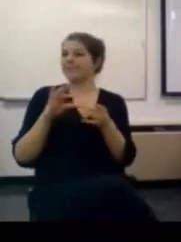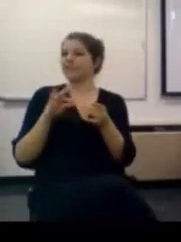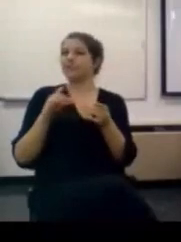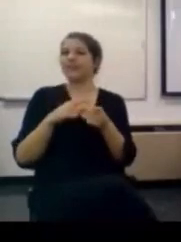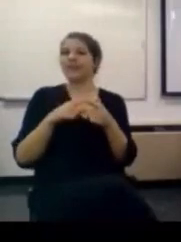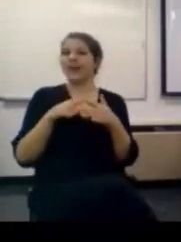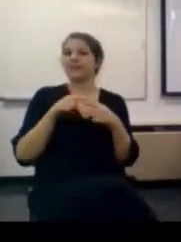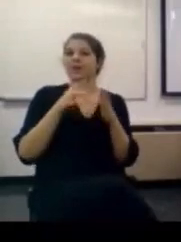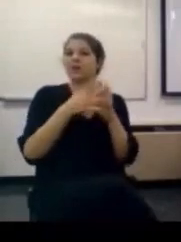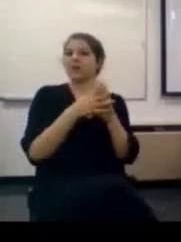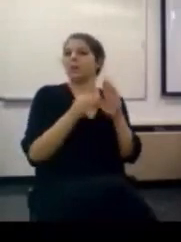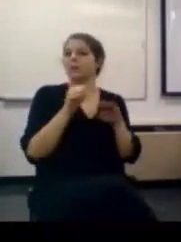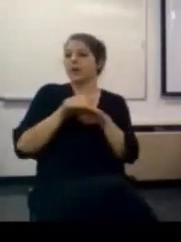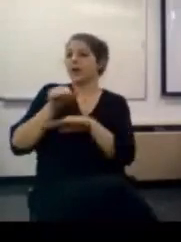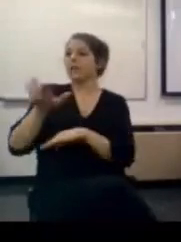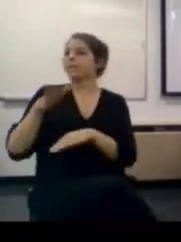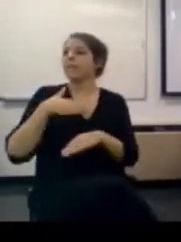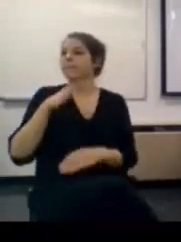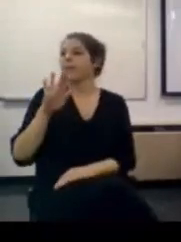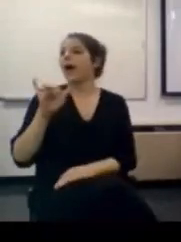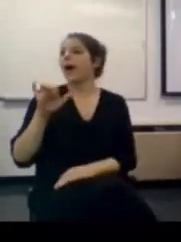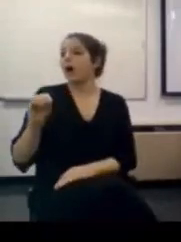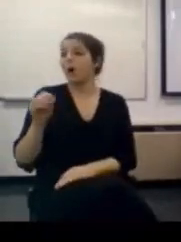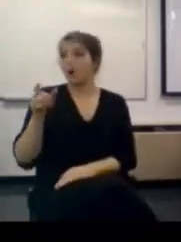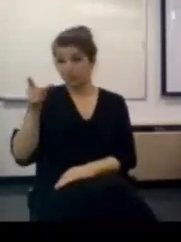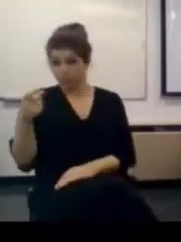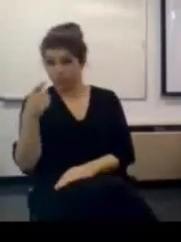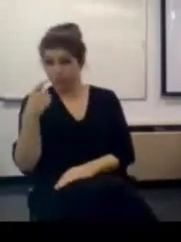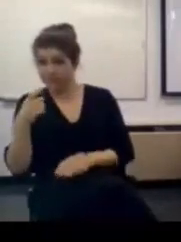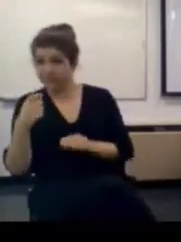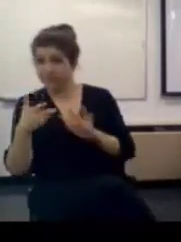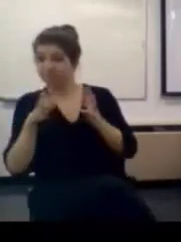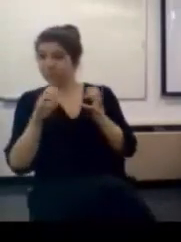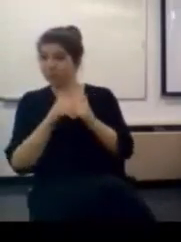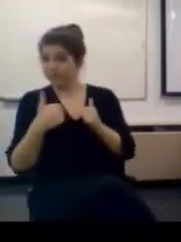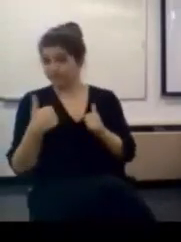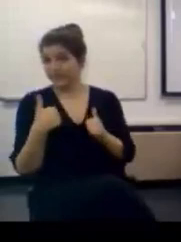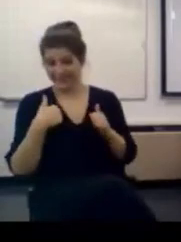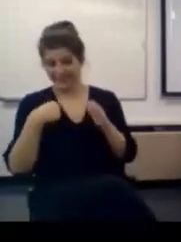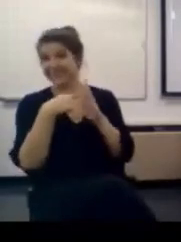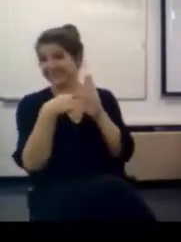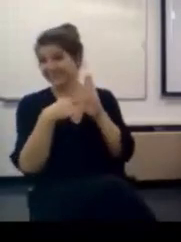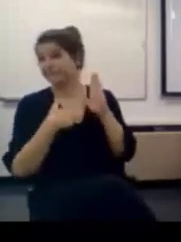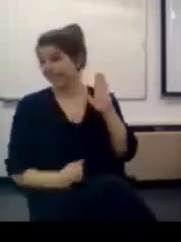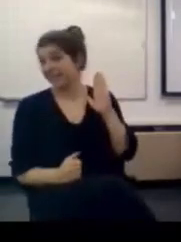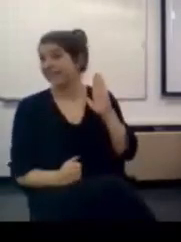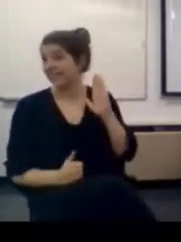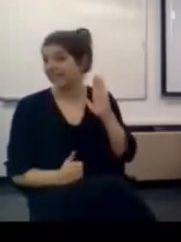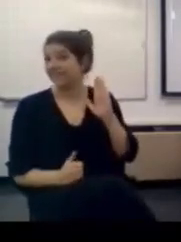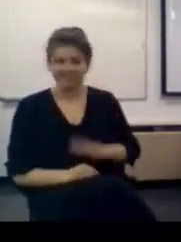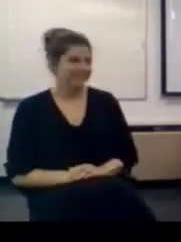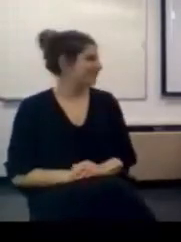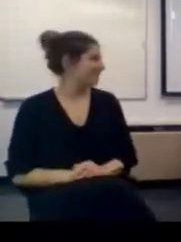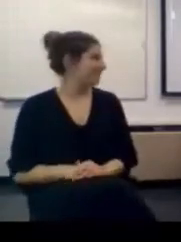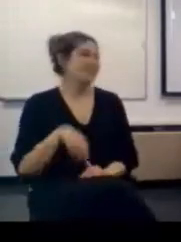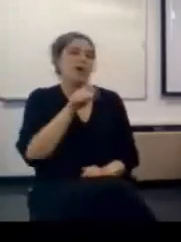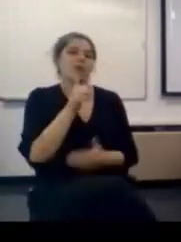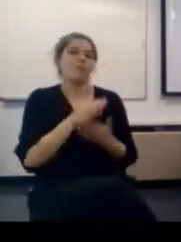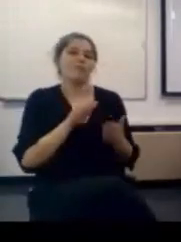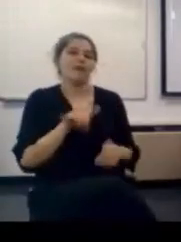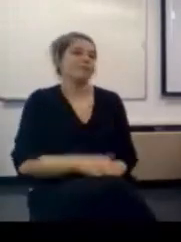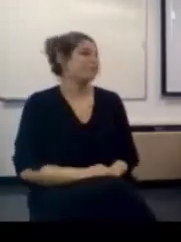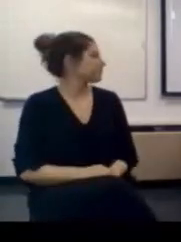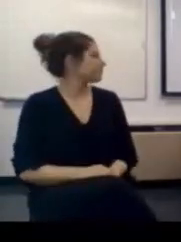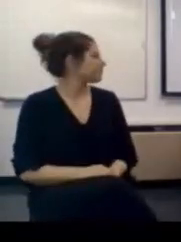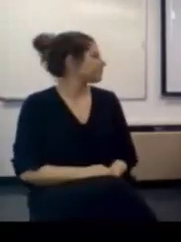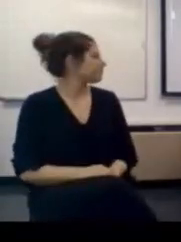direct message you, and then I send them a copy of my bio. So they're like, oh, by the way, this is who you just messed with. So that's the other little, you